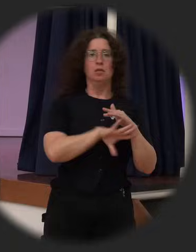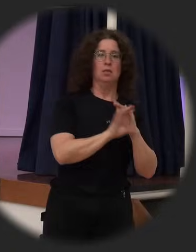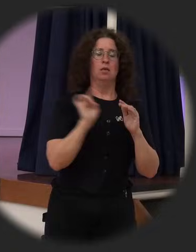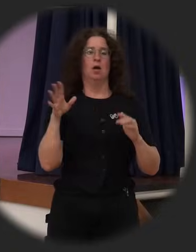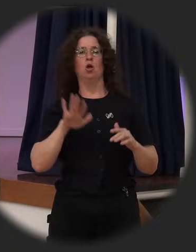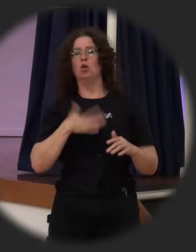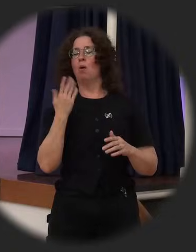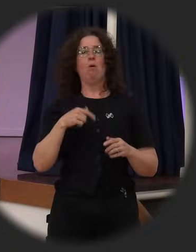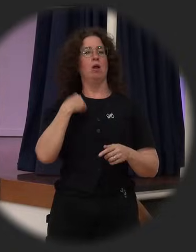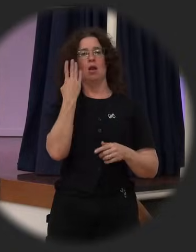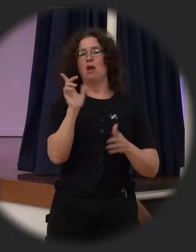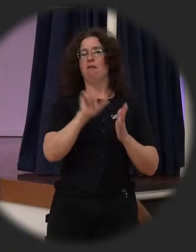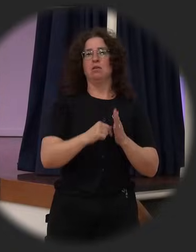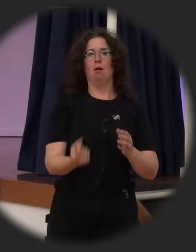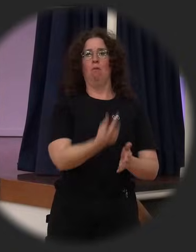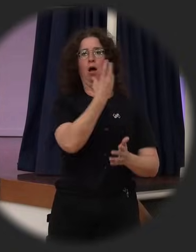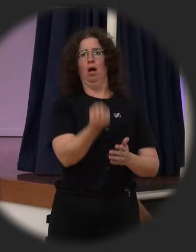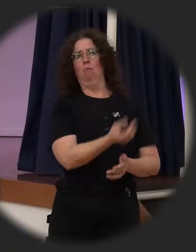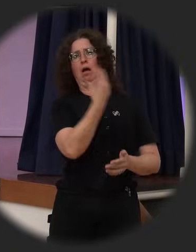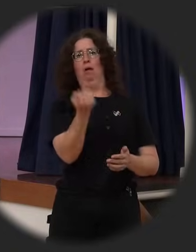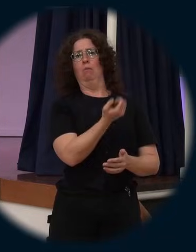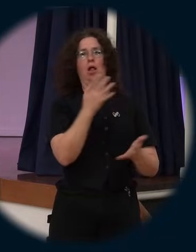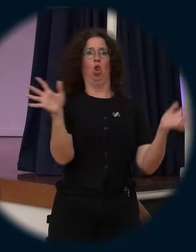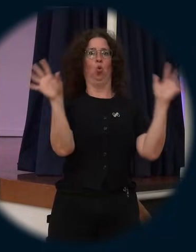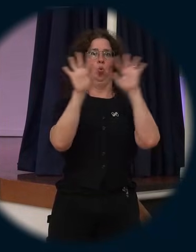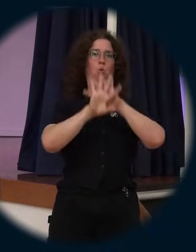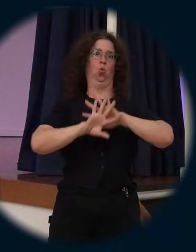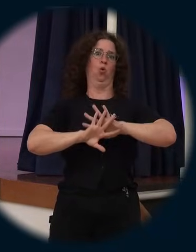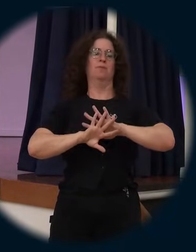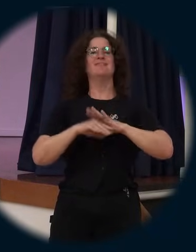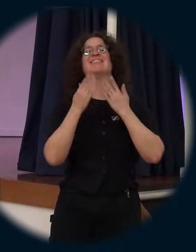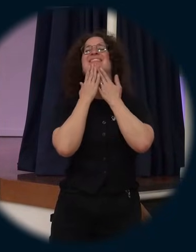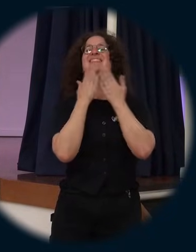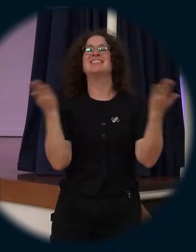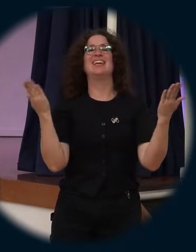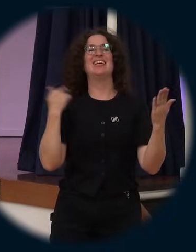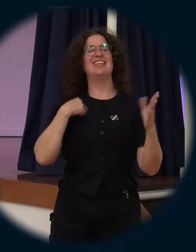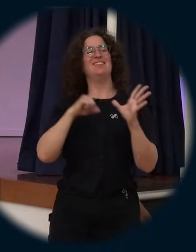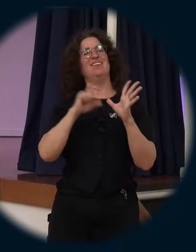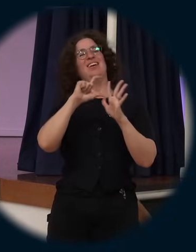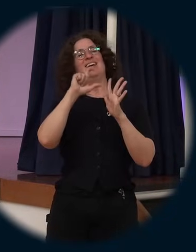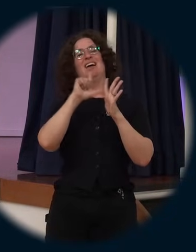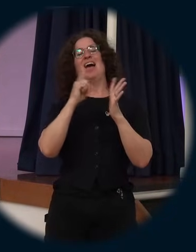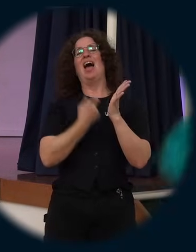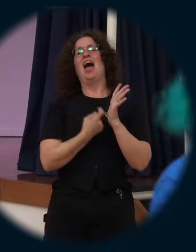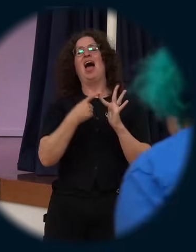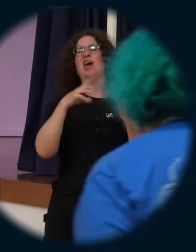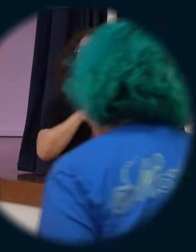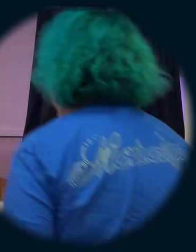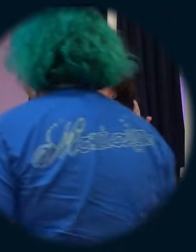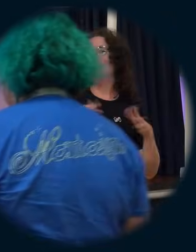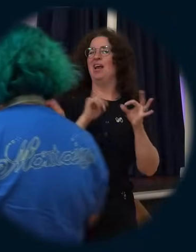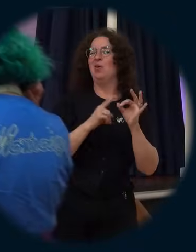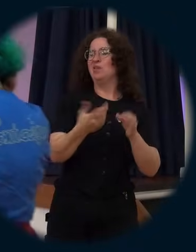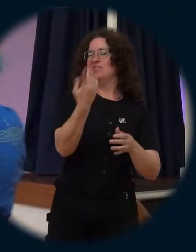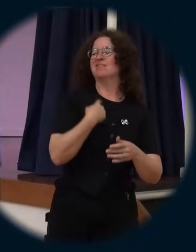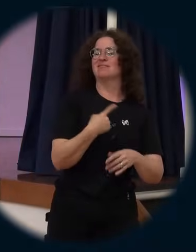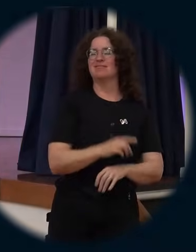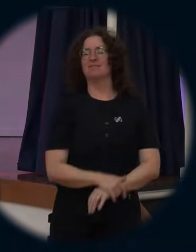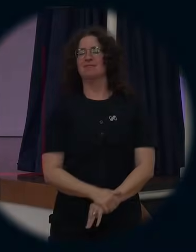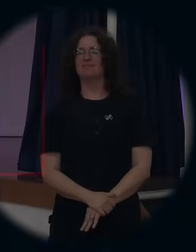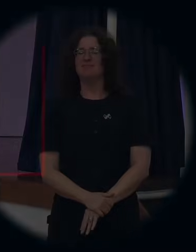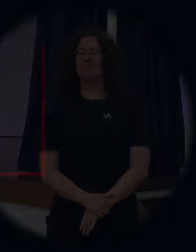effects to happen every single time. That would be a complete mess. Thank you. My name is Andrew. If you have questions, come up.